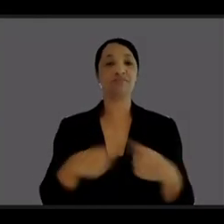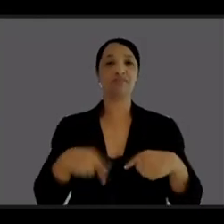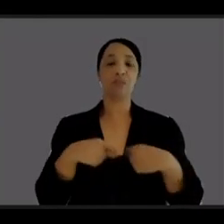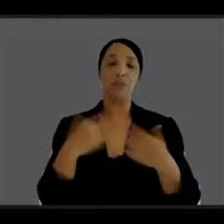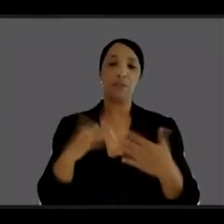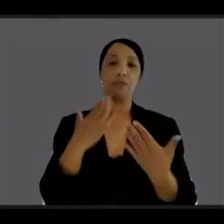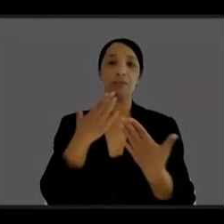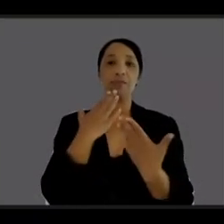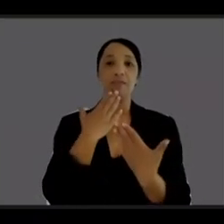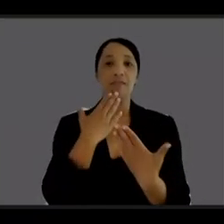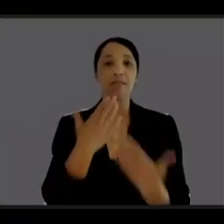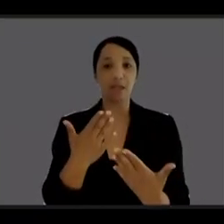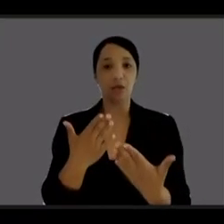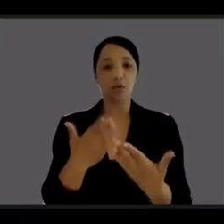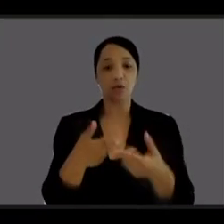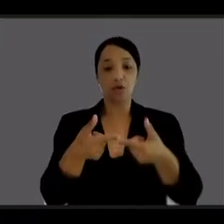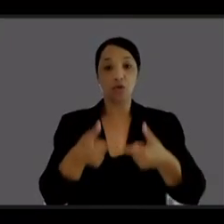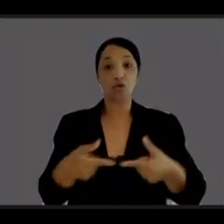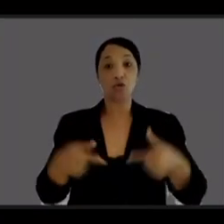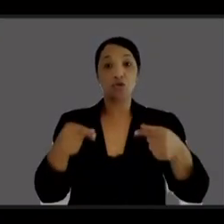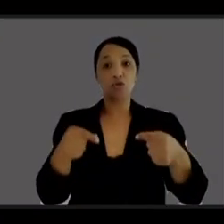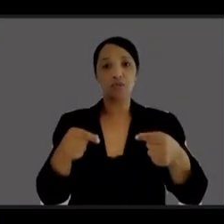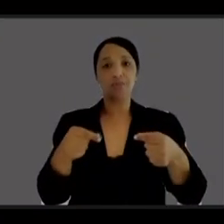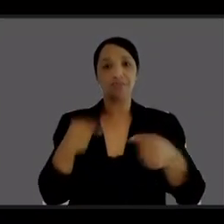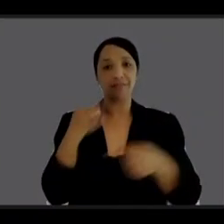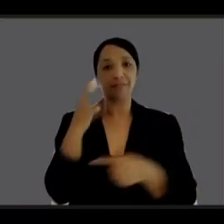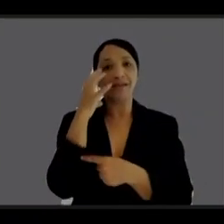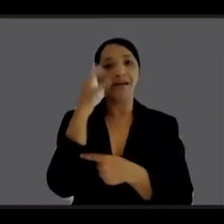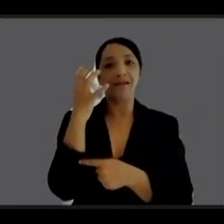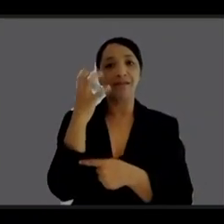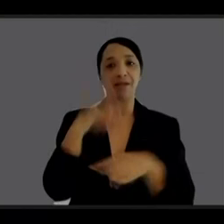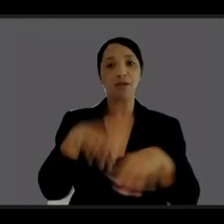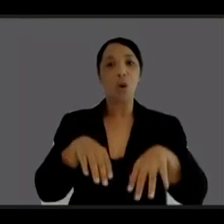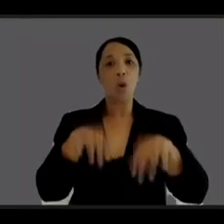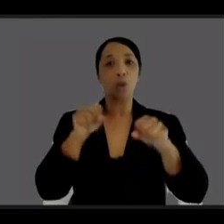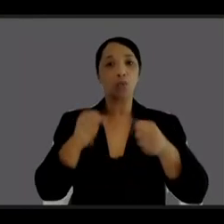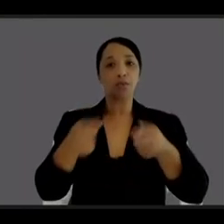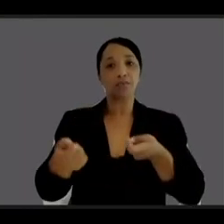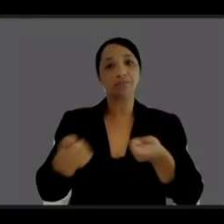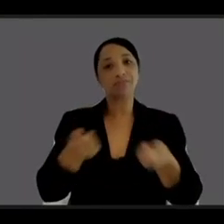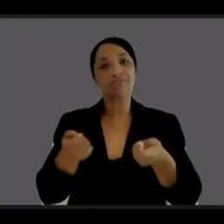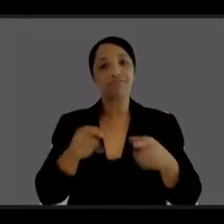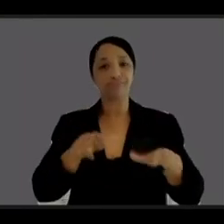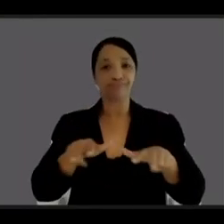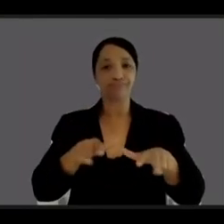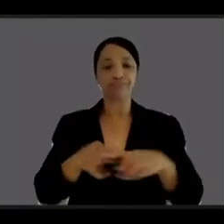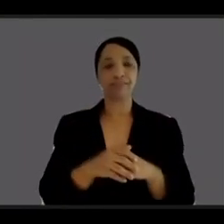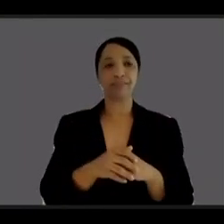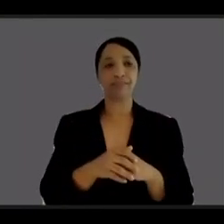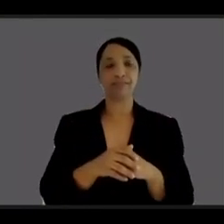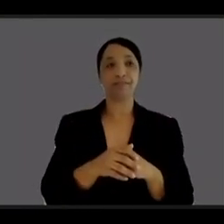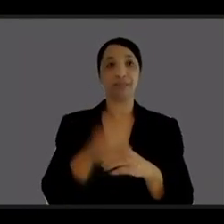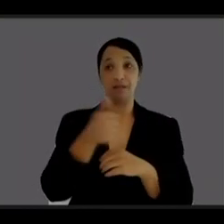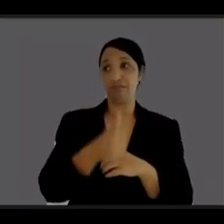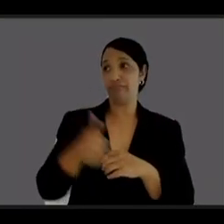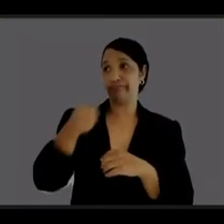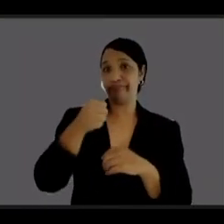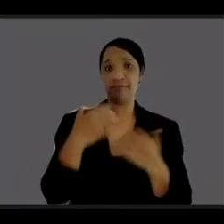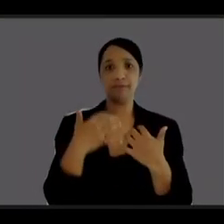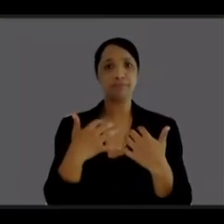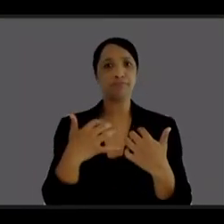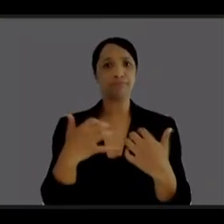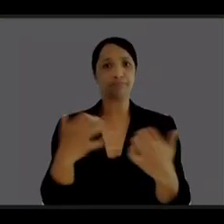Japan for hosting us. Excellencies, distinguished delegates, As the Secretary General reminded us,